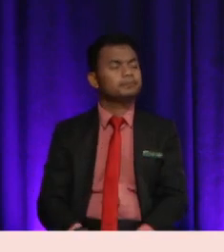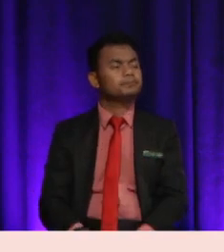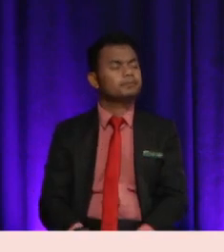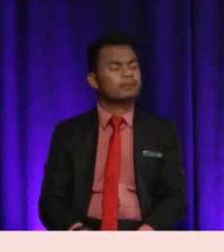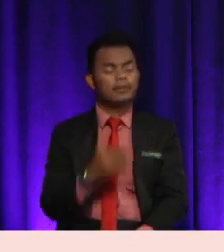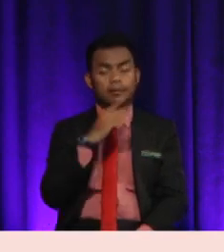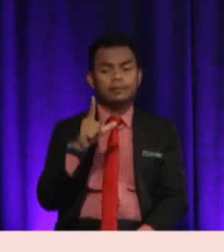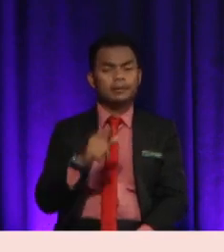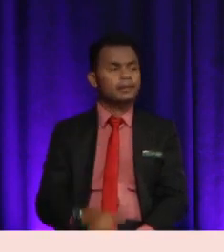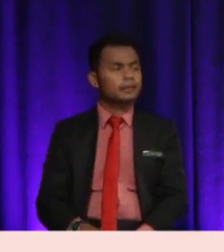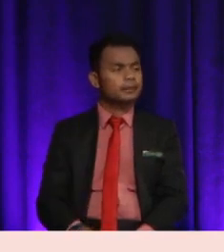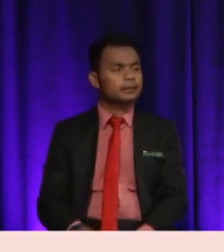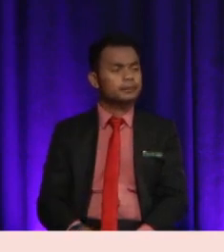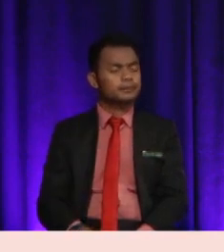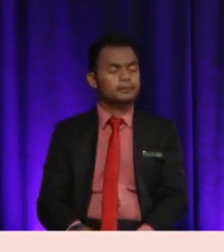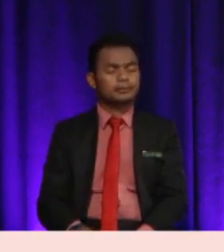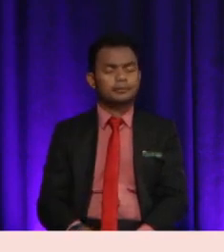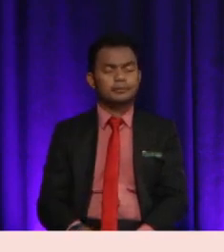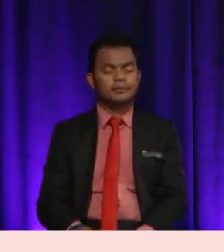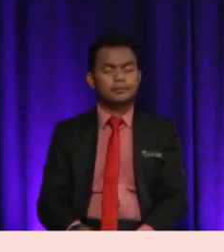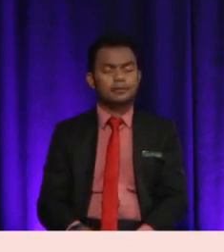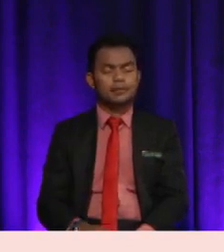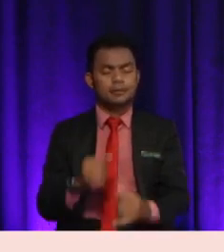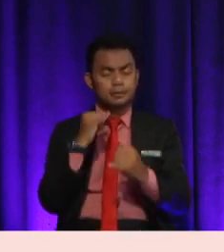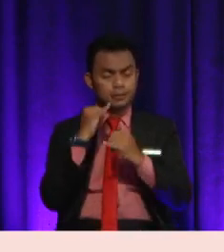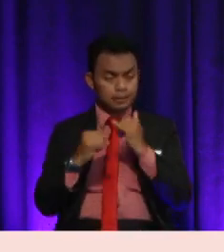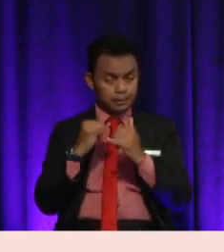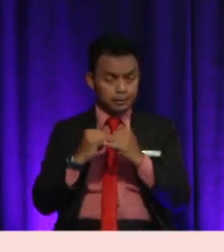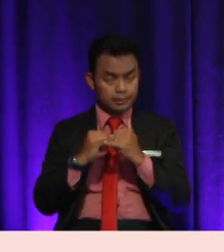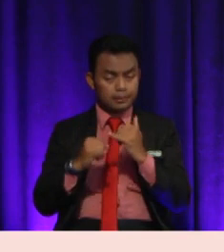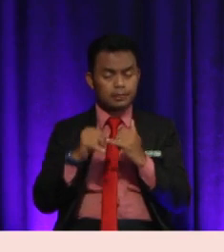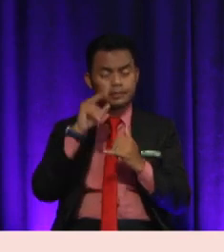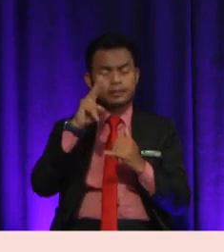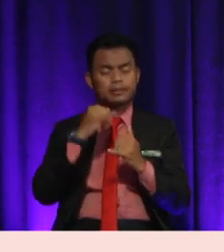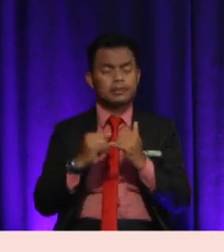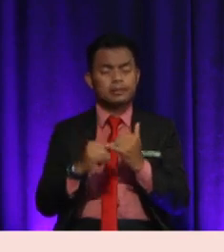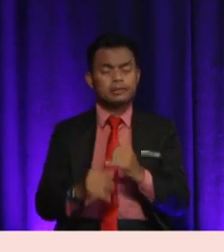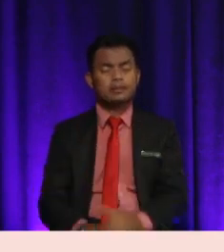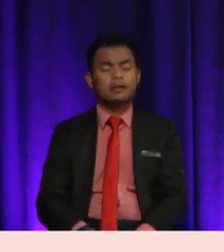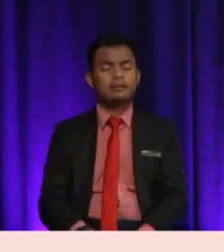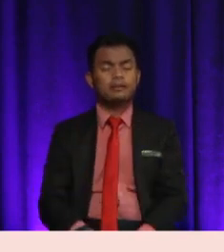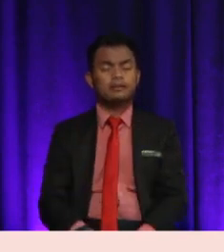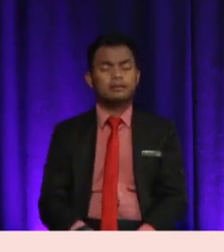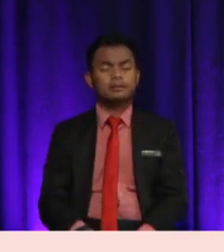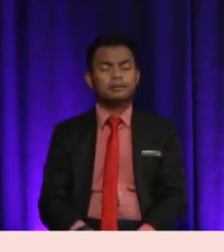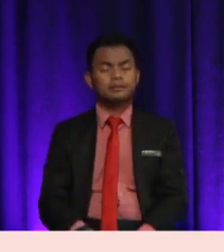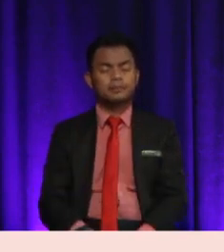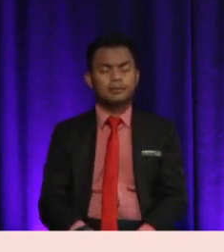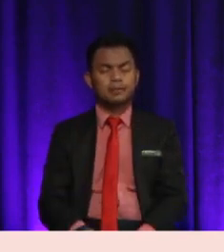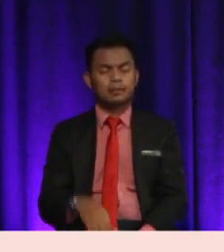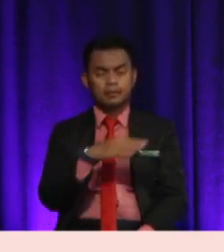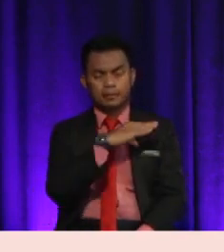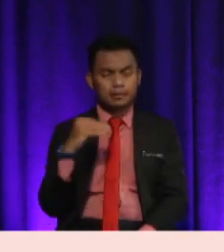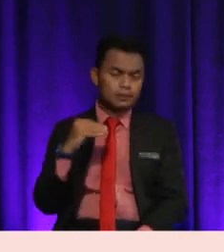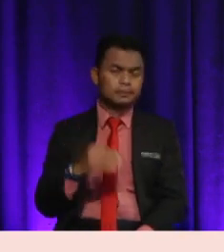So the answer is in the second last sentence, which is she practices taking lots of pictures as she